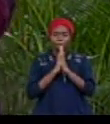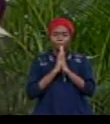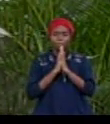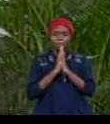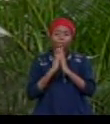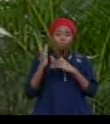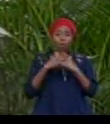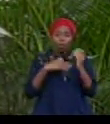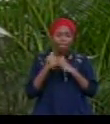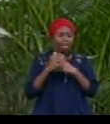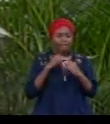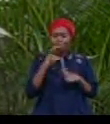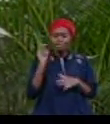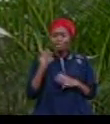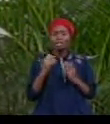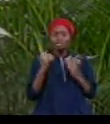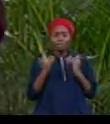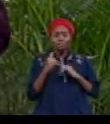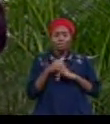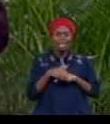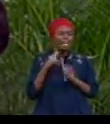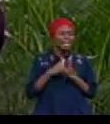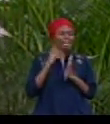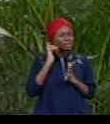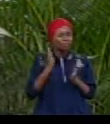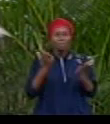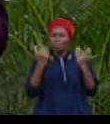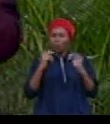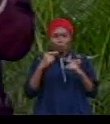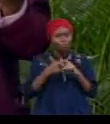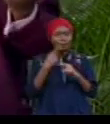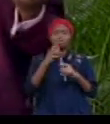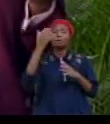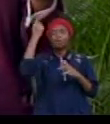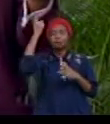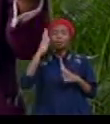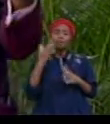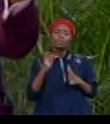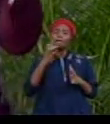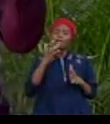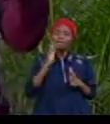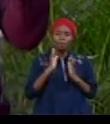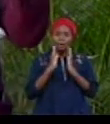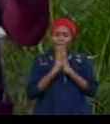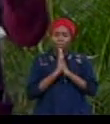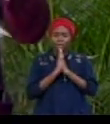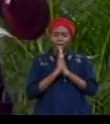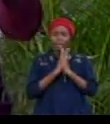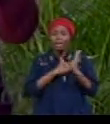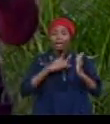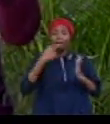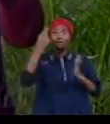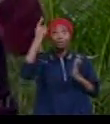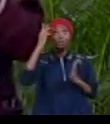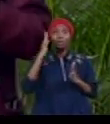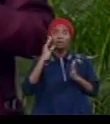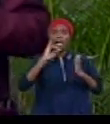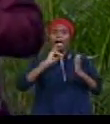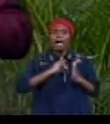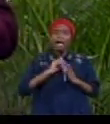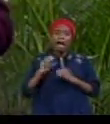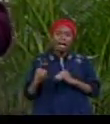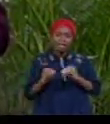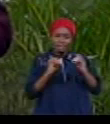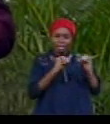need tonight, it will come from the God of favor. Pray and say, God, I set the